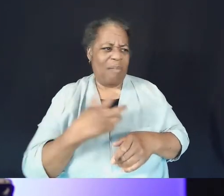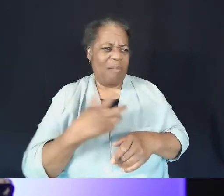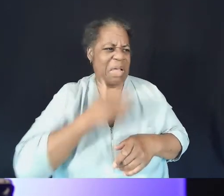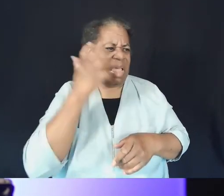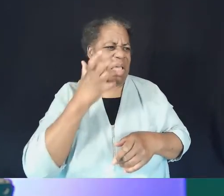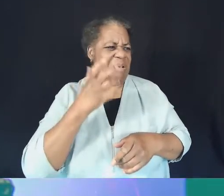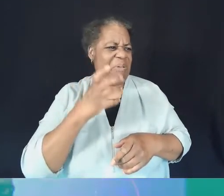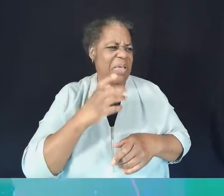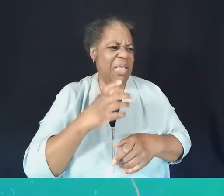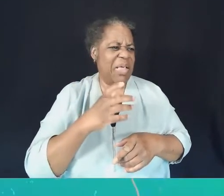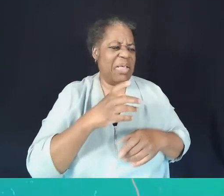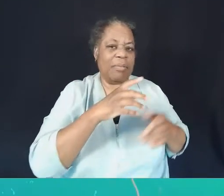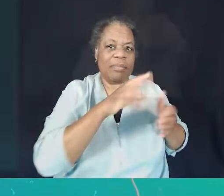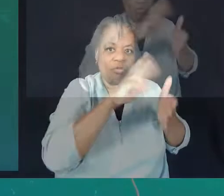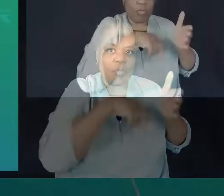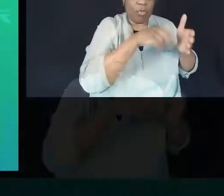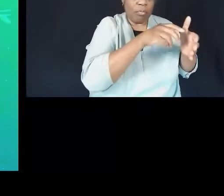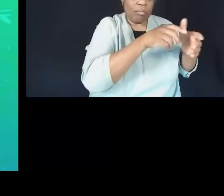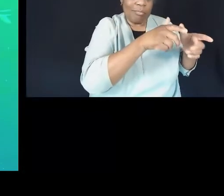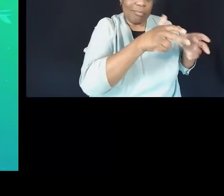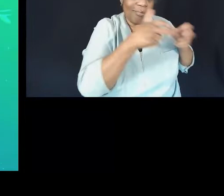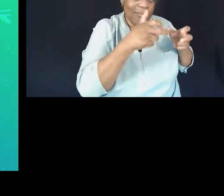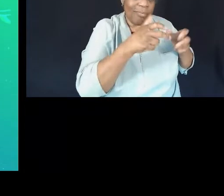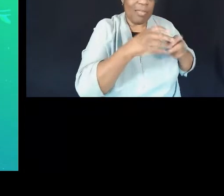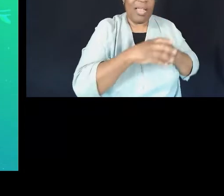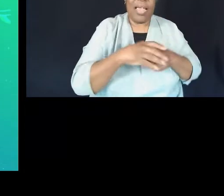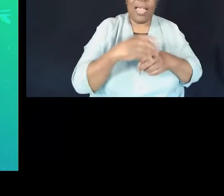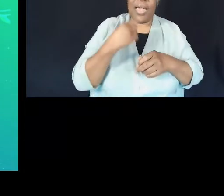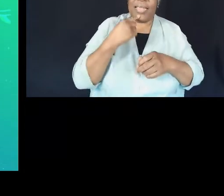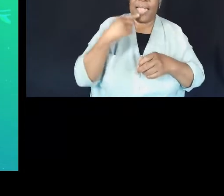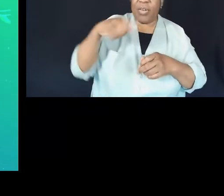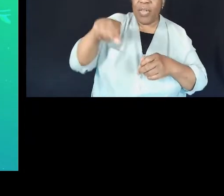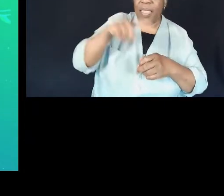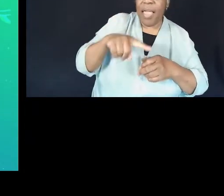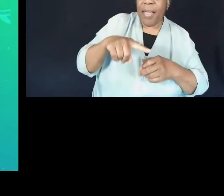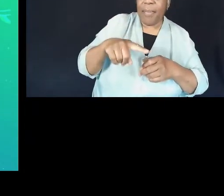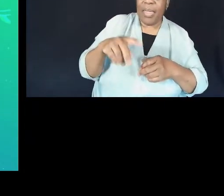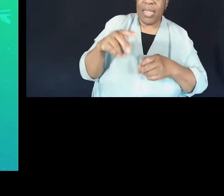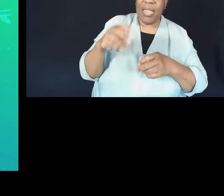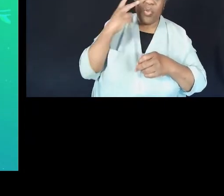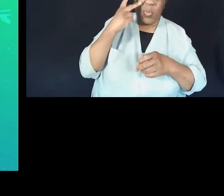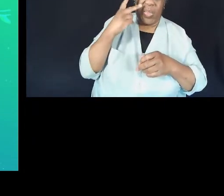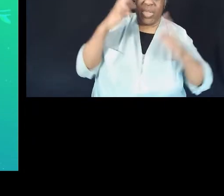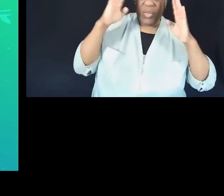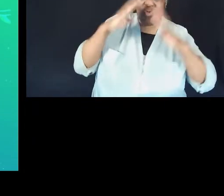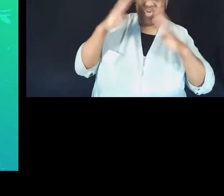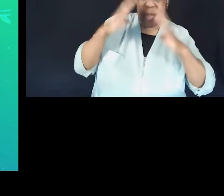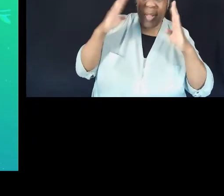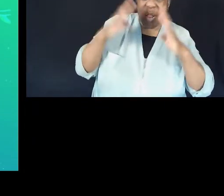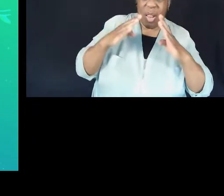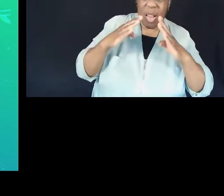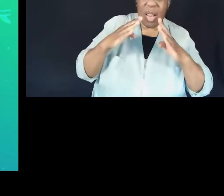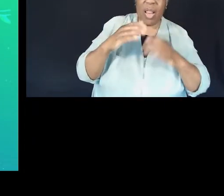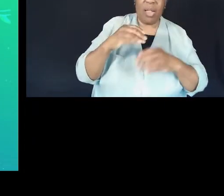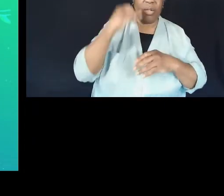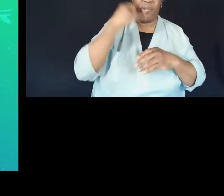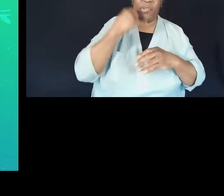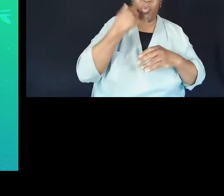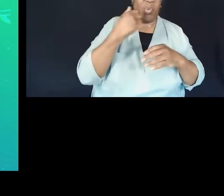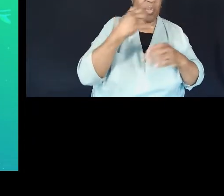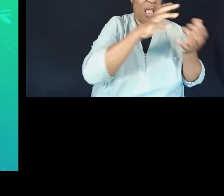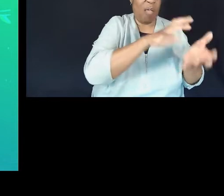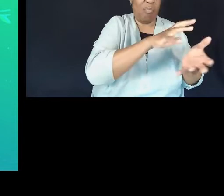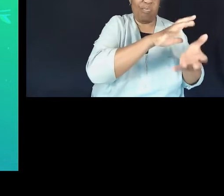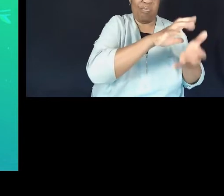continues. It says, then I said to them, you see the trouble we are in. Jerusalem lies in ruins and the gates have